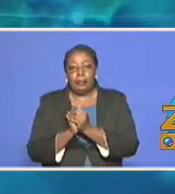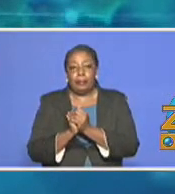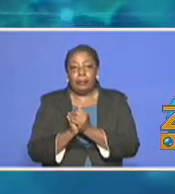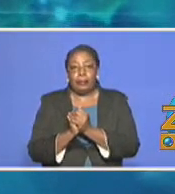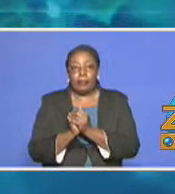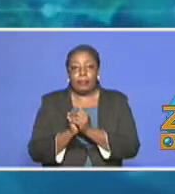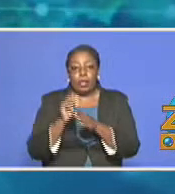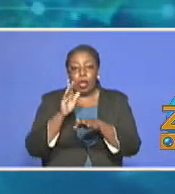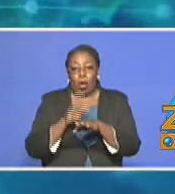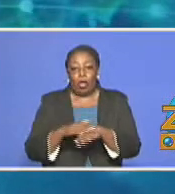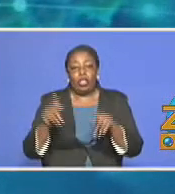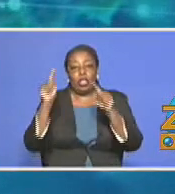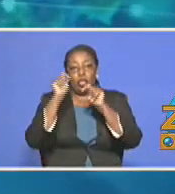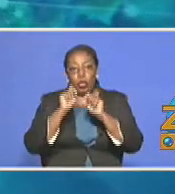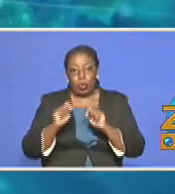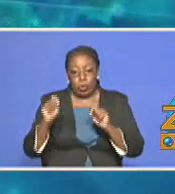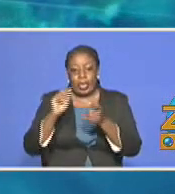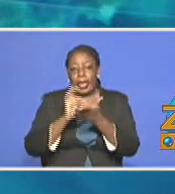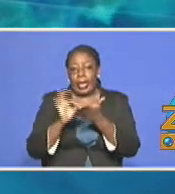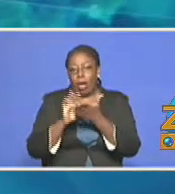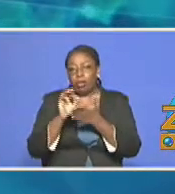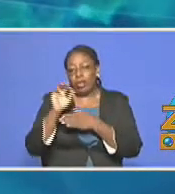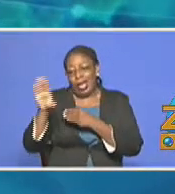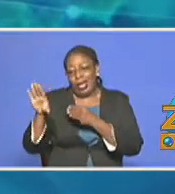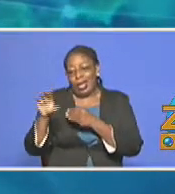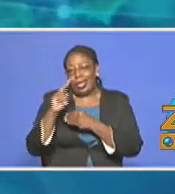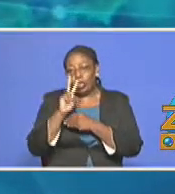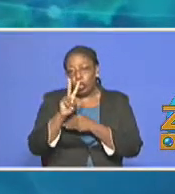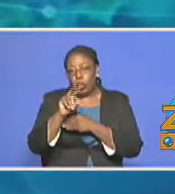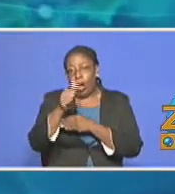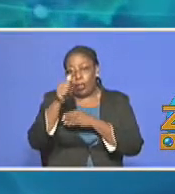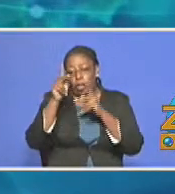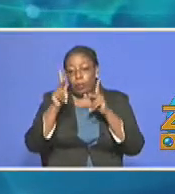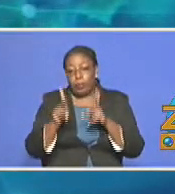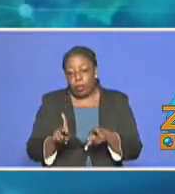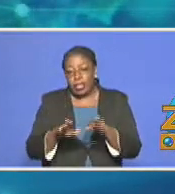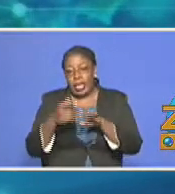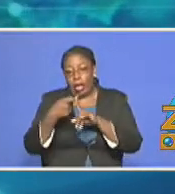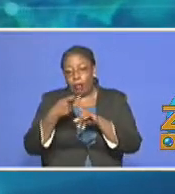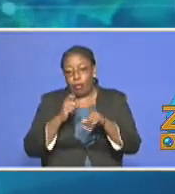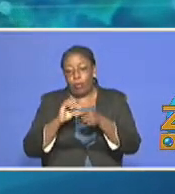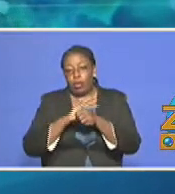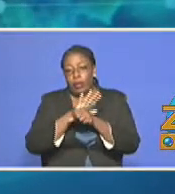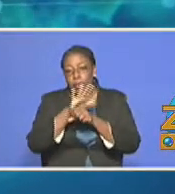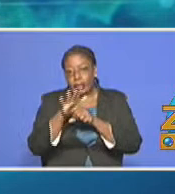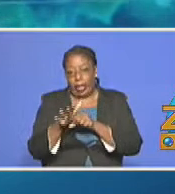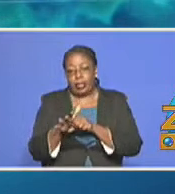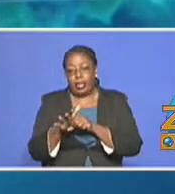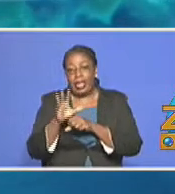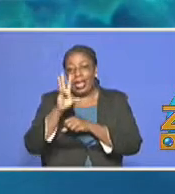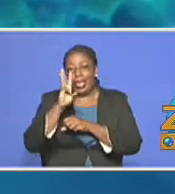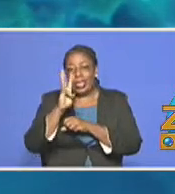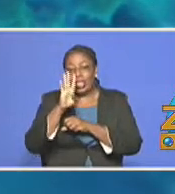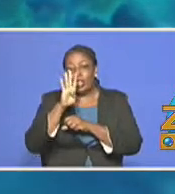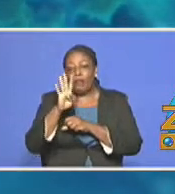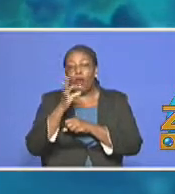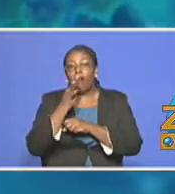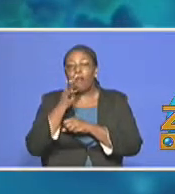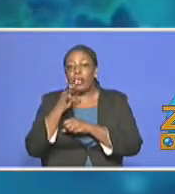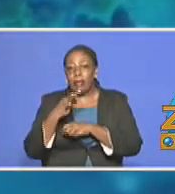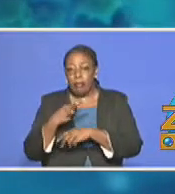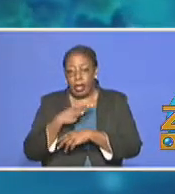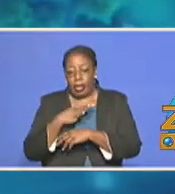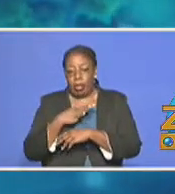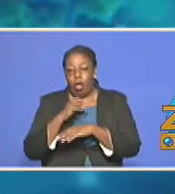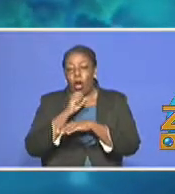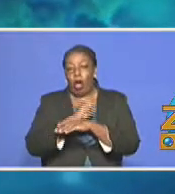Well, based on Tuesday's count, another 2 people succumbed to the COVID-19 pandemic in country. A 64-year-old female resident